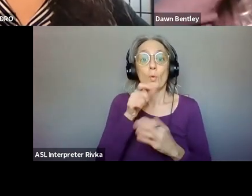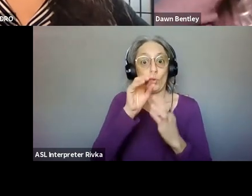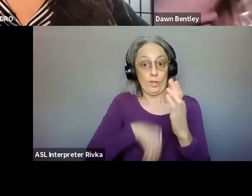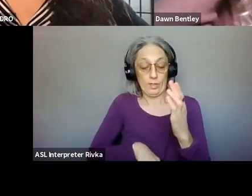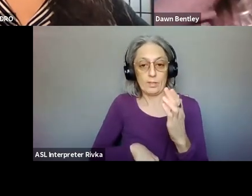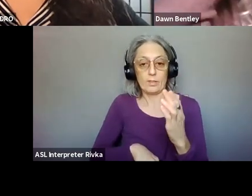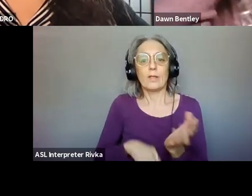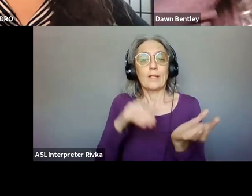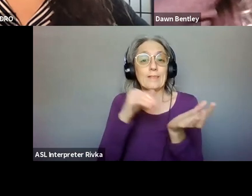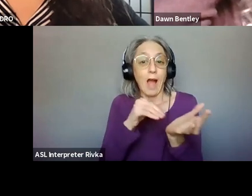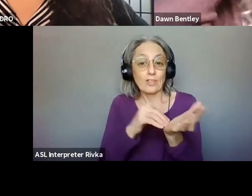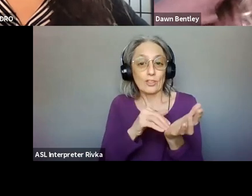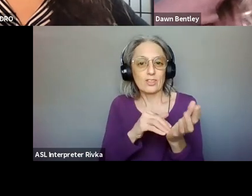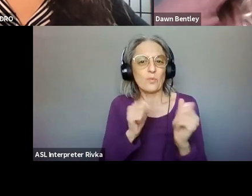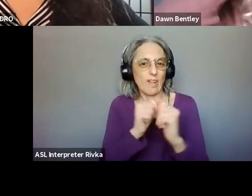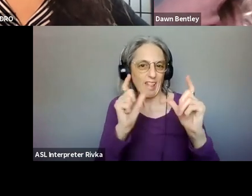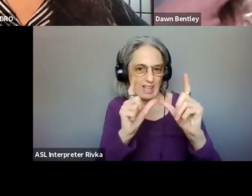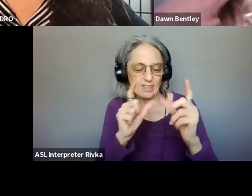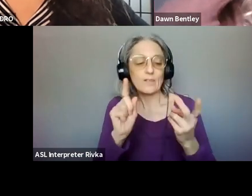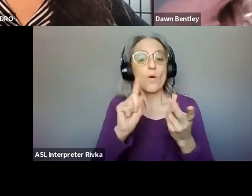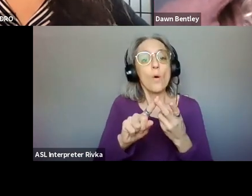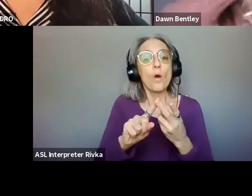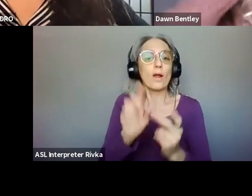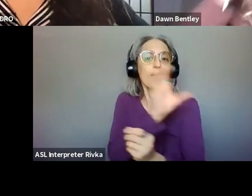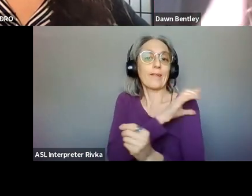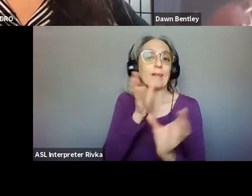licensed physician or a licensed clinical psychologist.